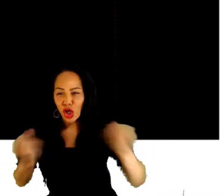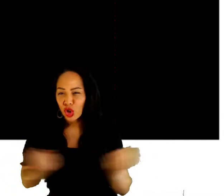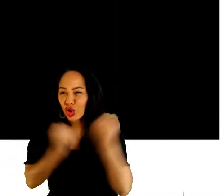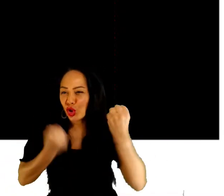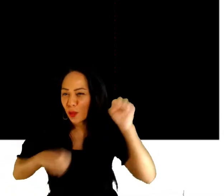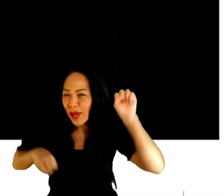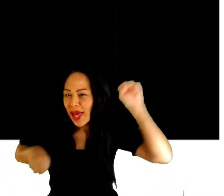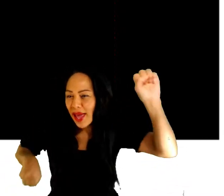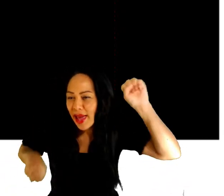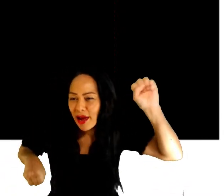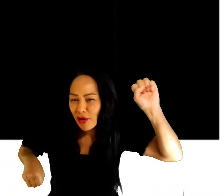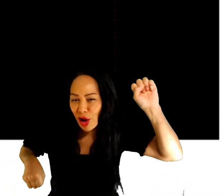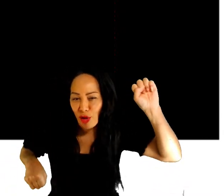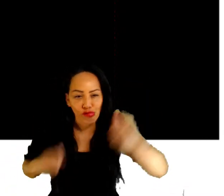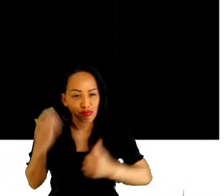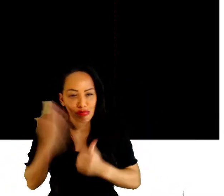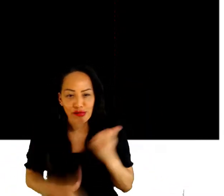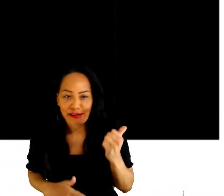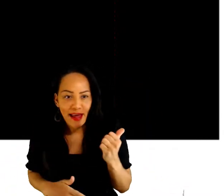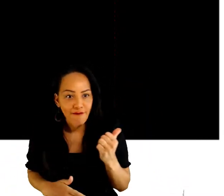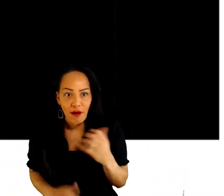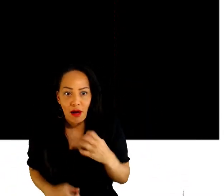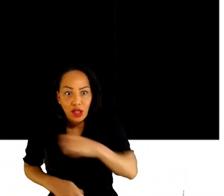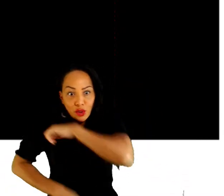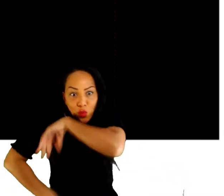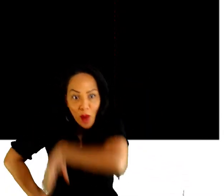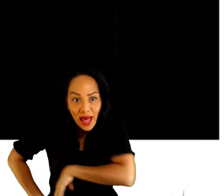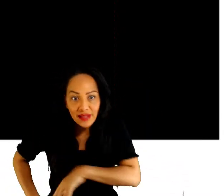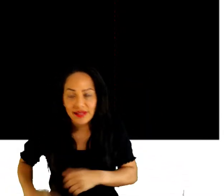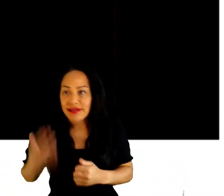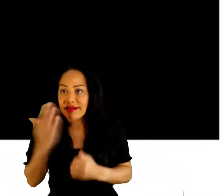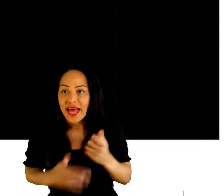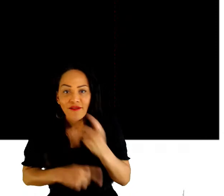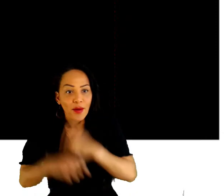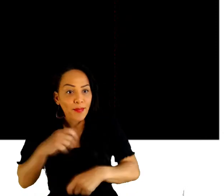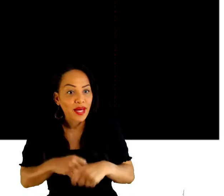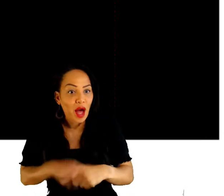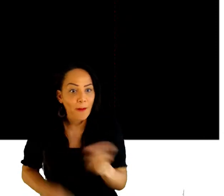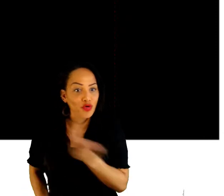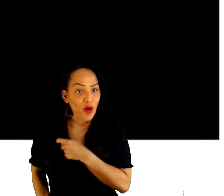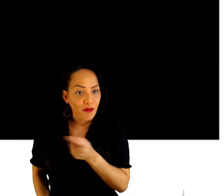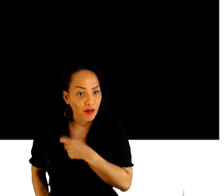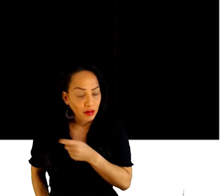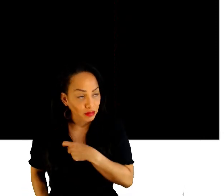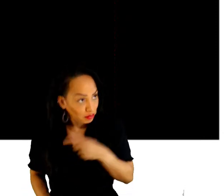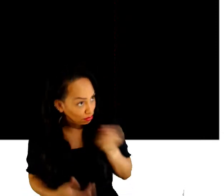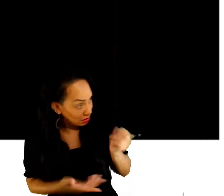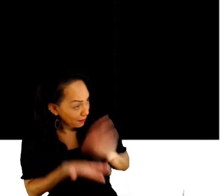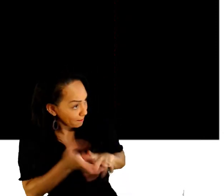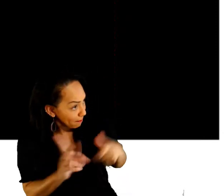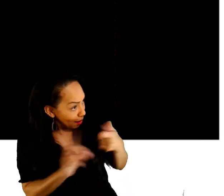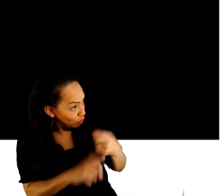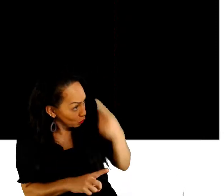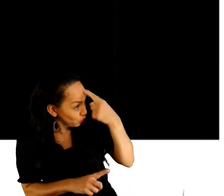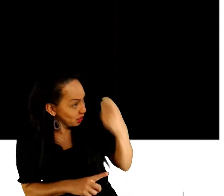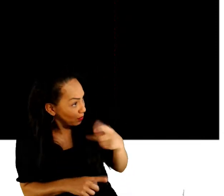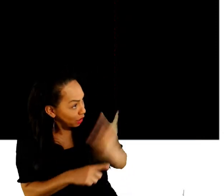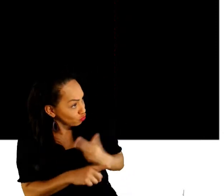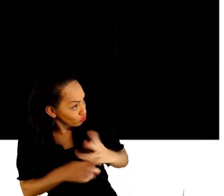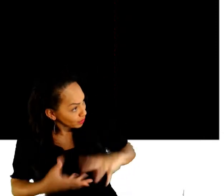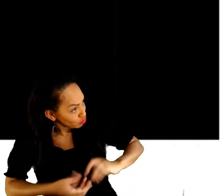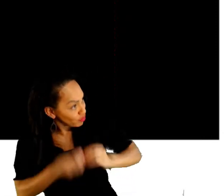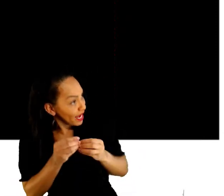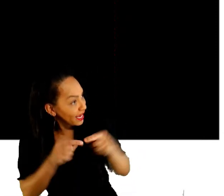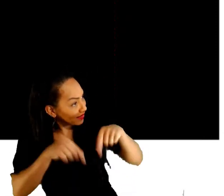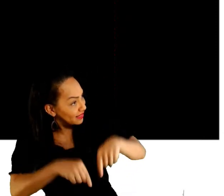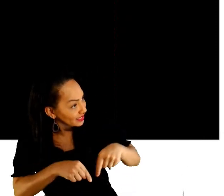never gets nervous. Mark, do you think we can recreate something like this here in this studio